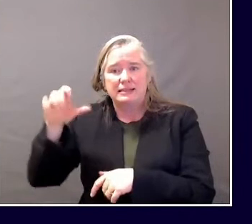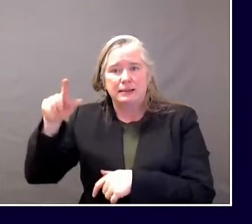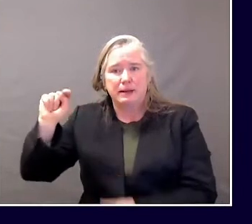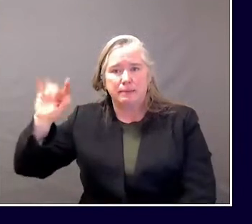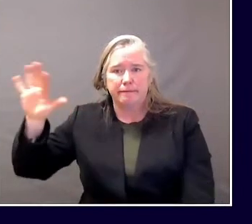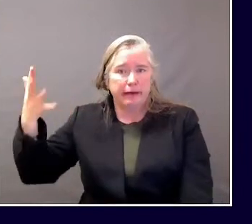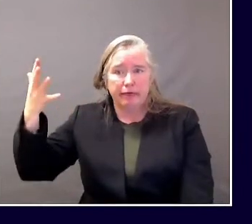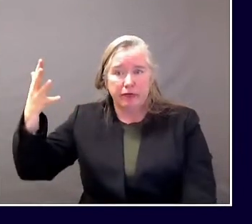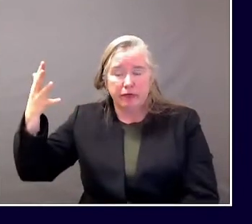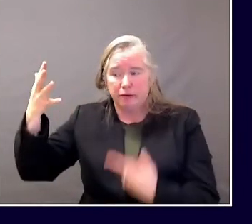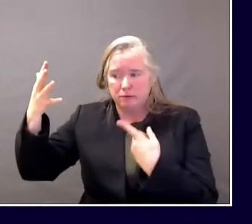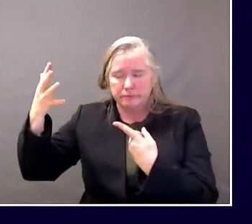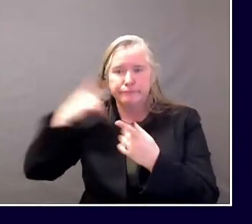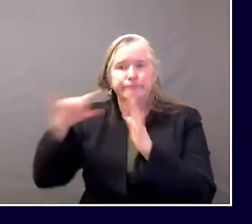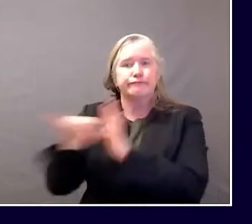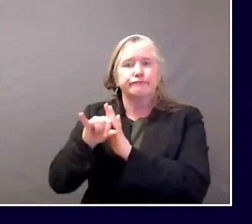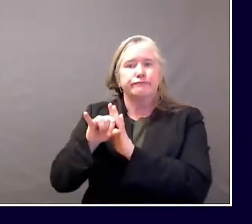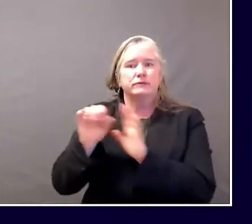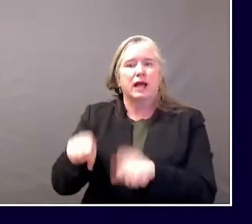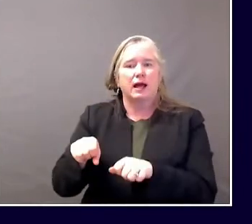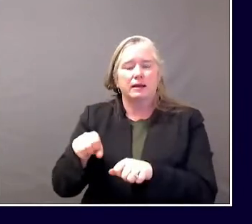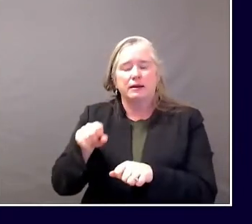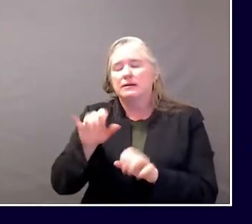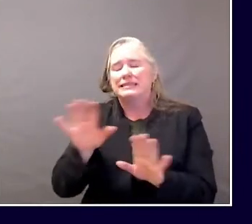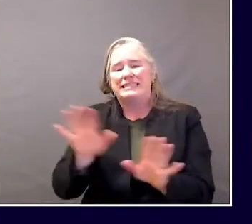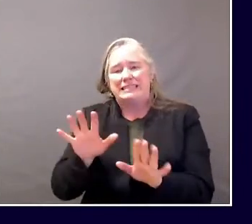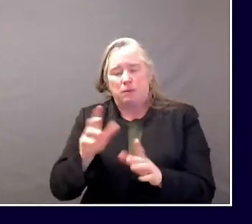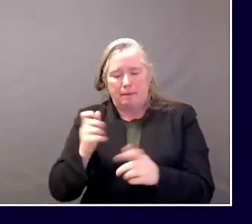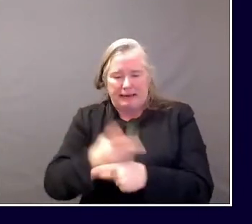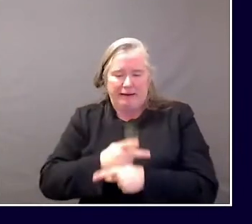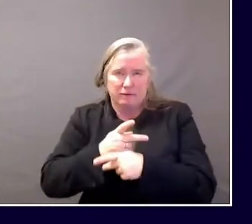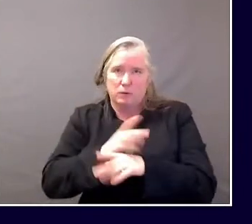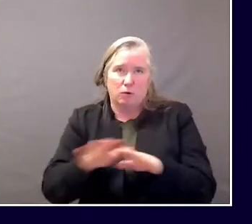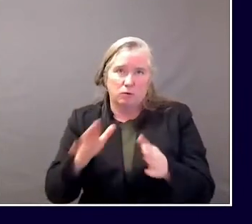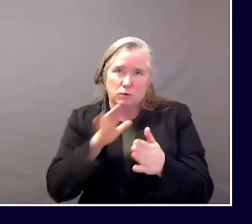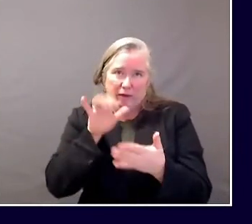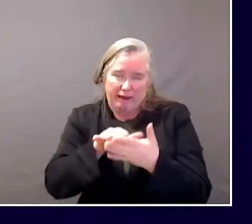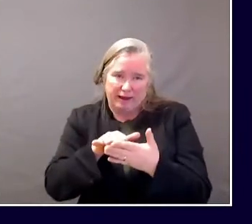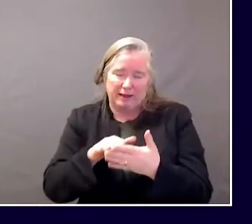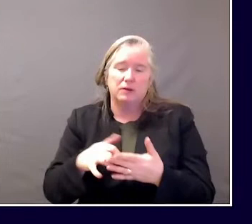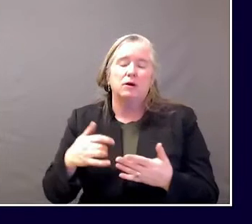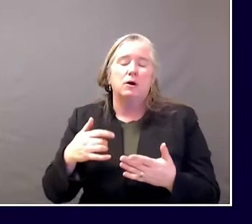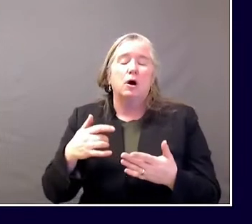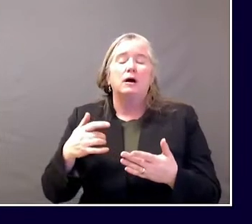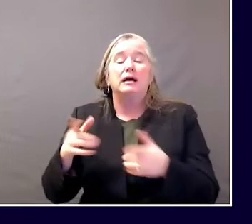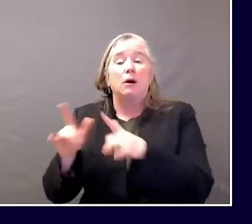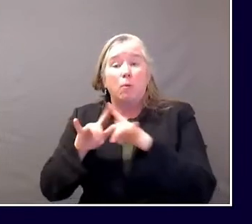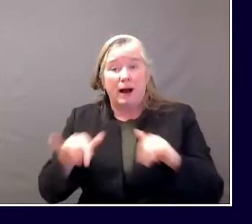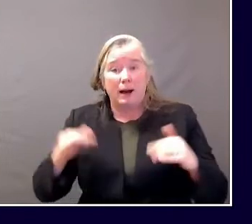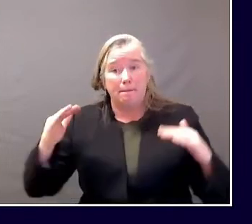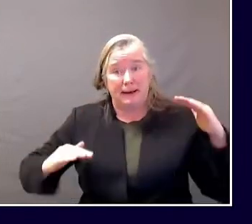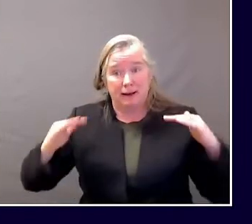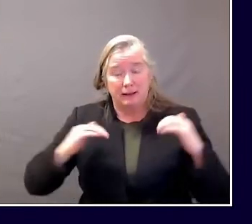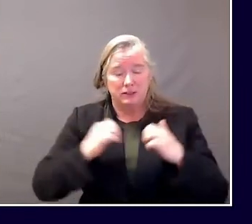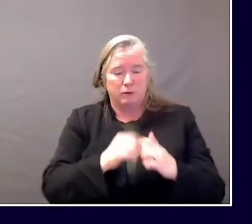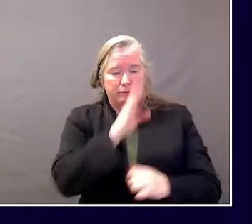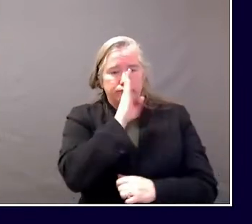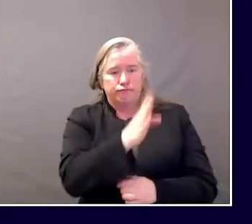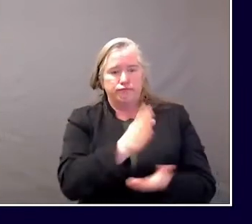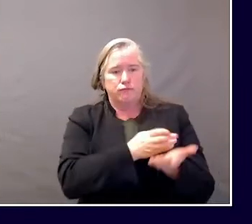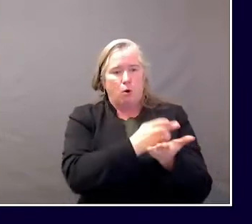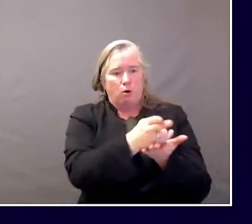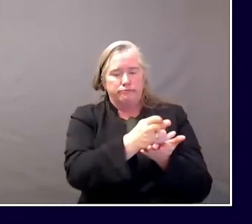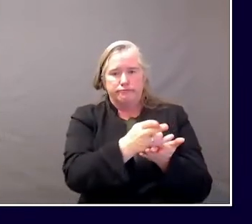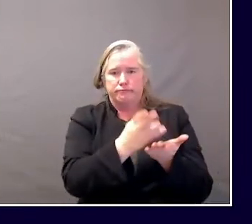category, we run the risk of identification. So it's a bit of a balance, but we're trying to be as forthright as we can. Got it. Yeah,